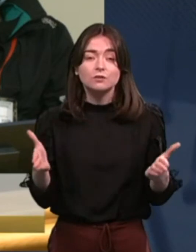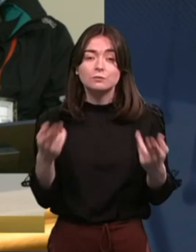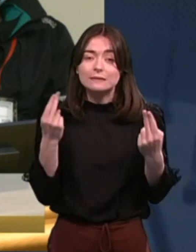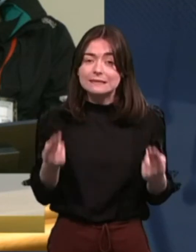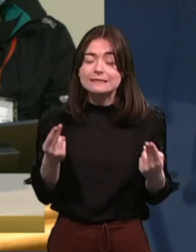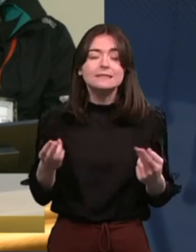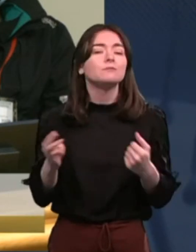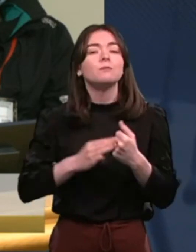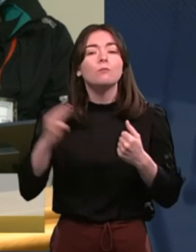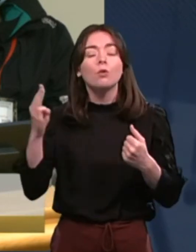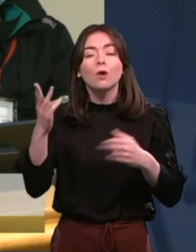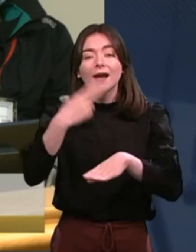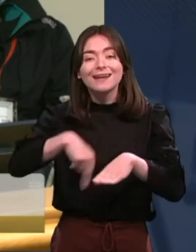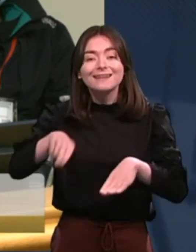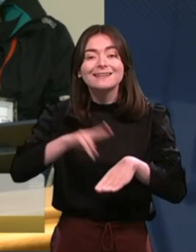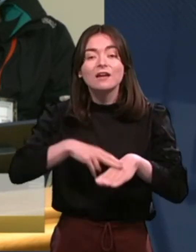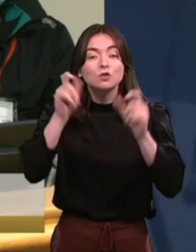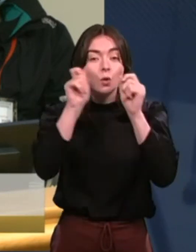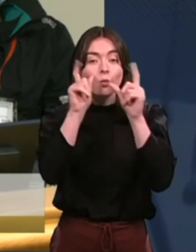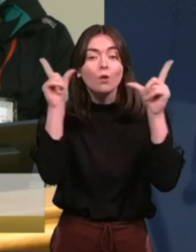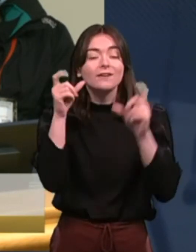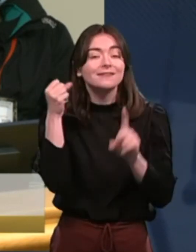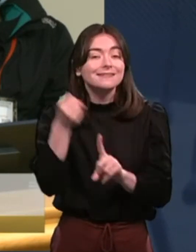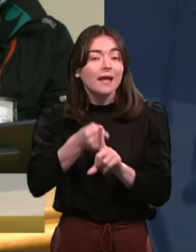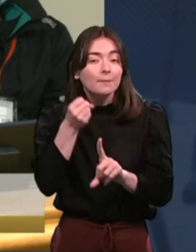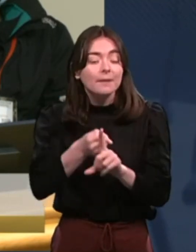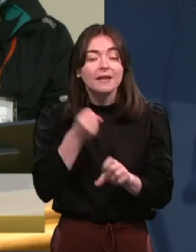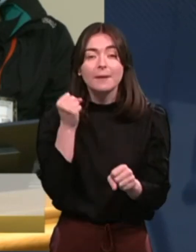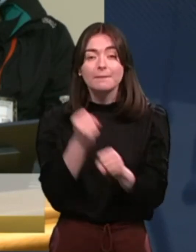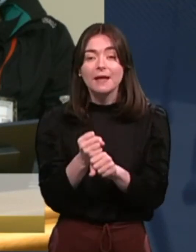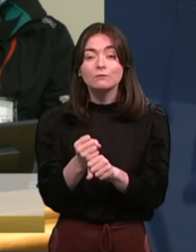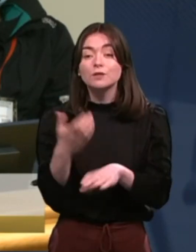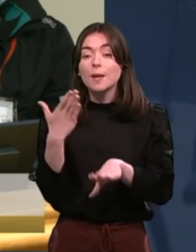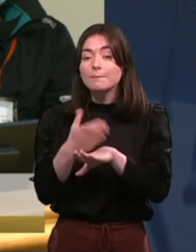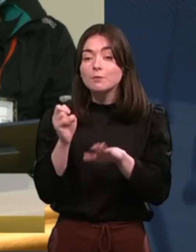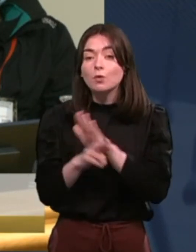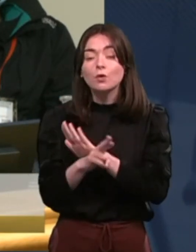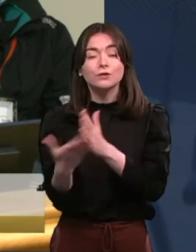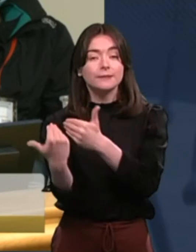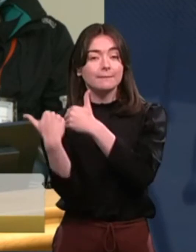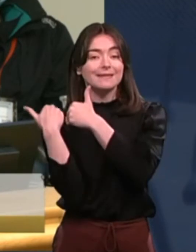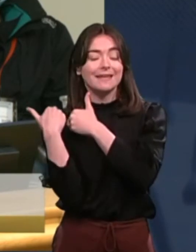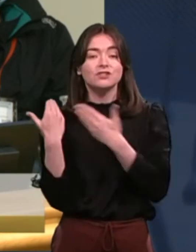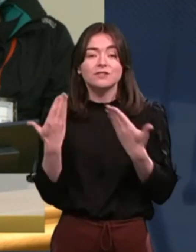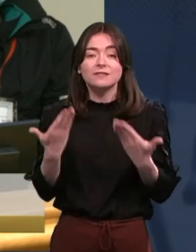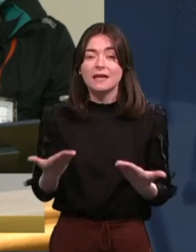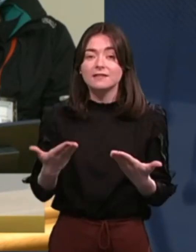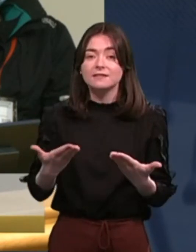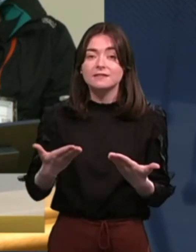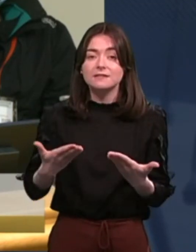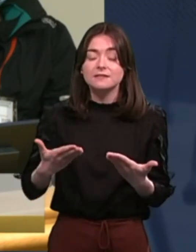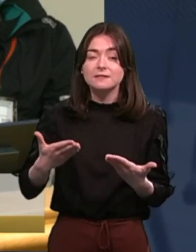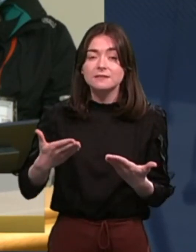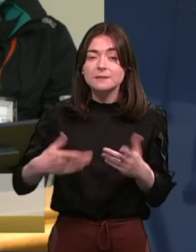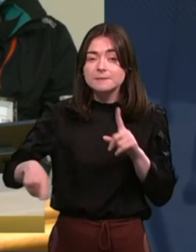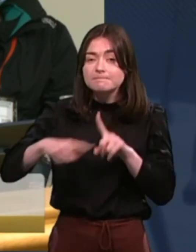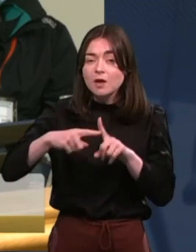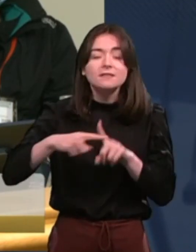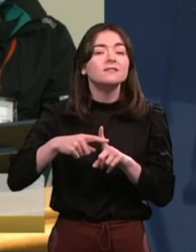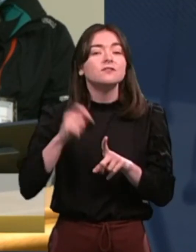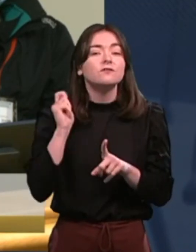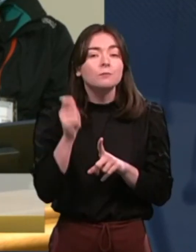awareness, national awareness campaigns around employers' obligations and the benefits to actually employing